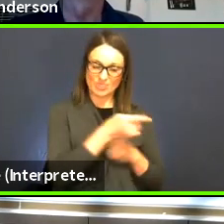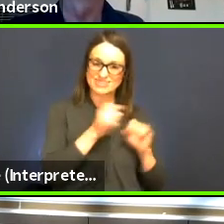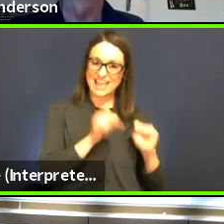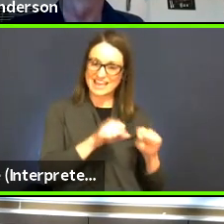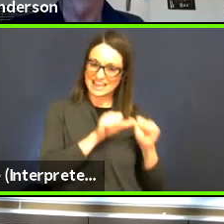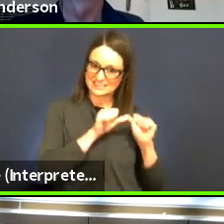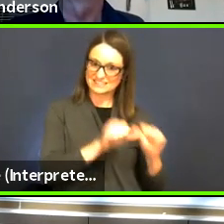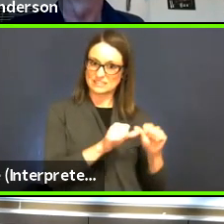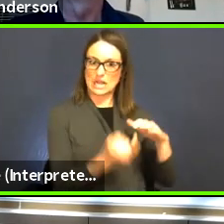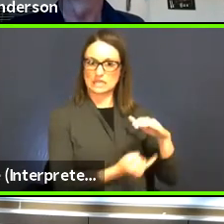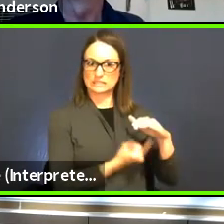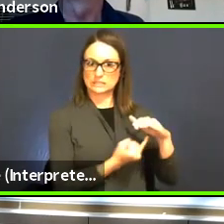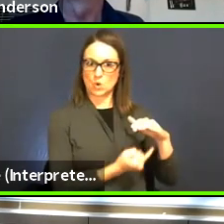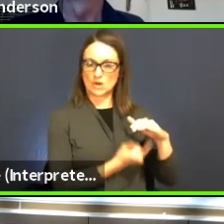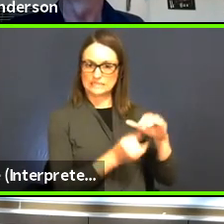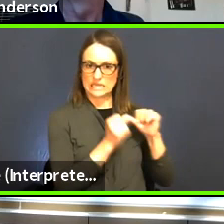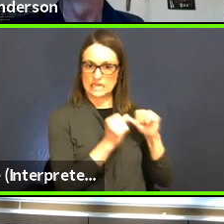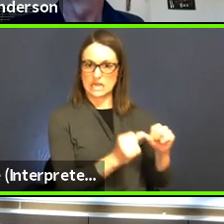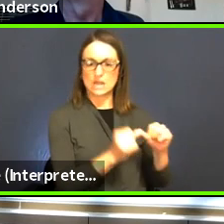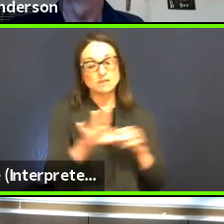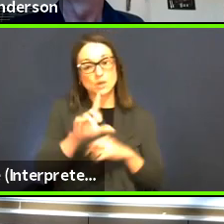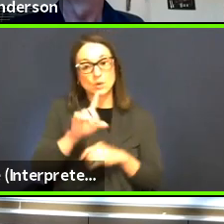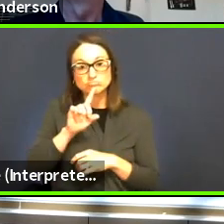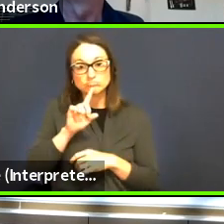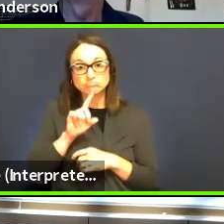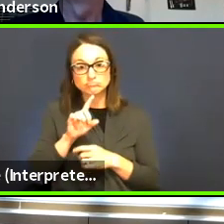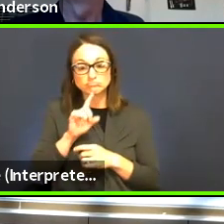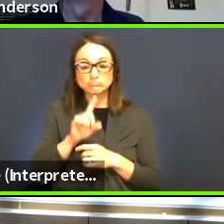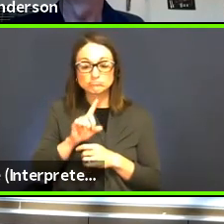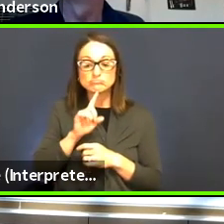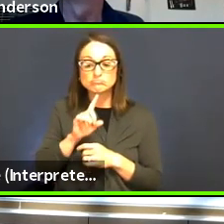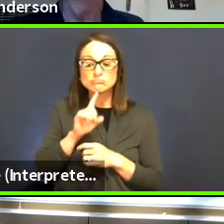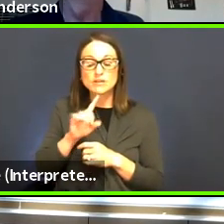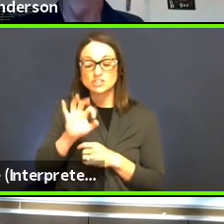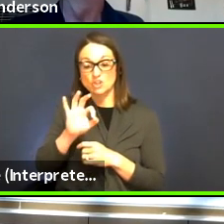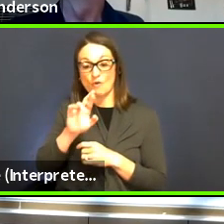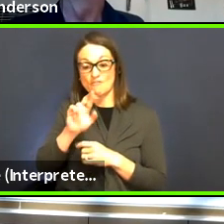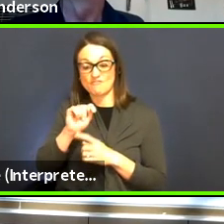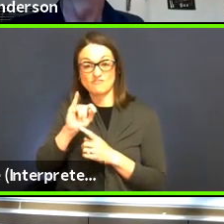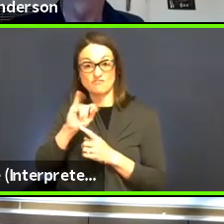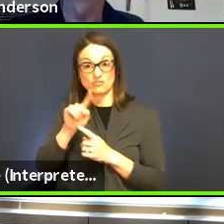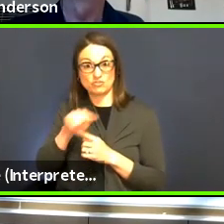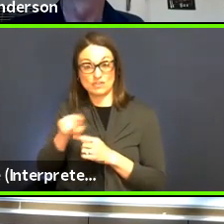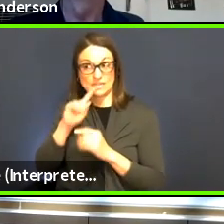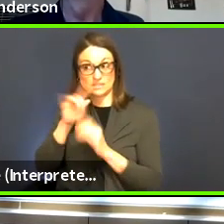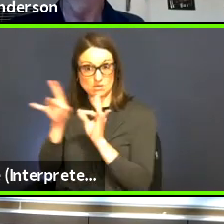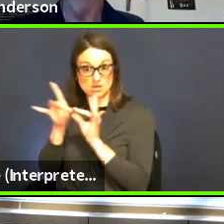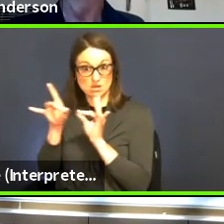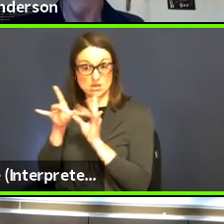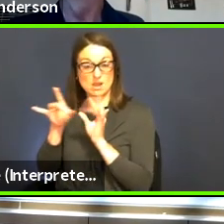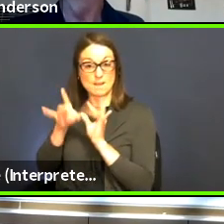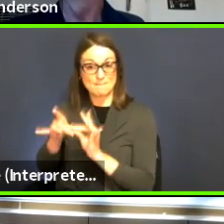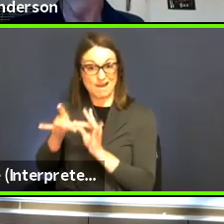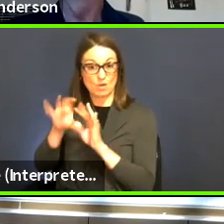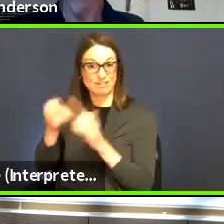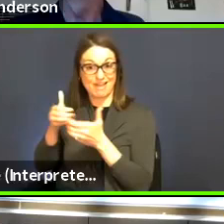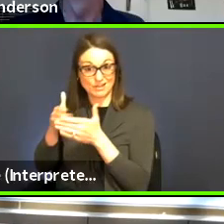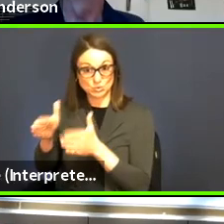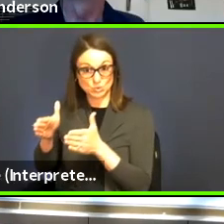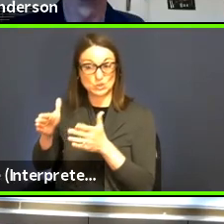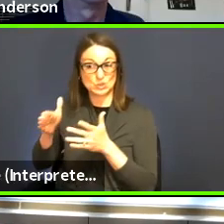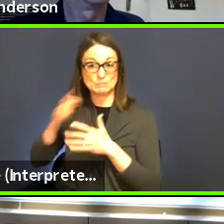continue that quarantine. Certainly things that Fritz was sharing about classrooms and, you know, the